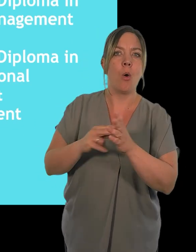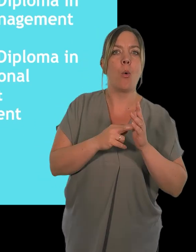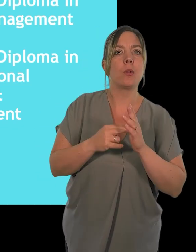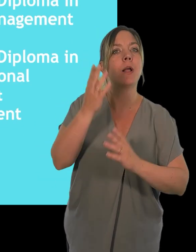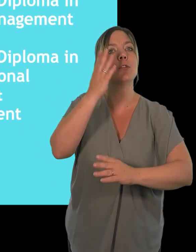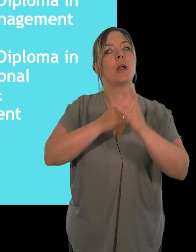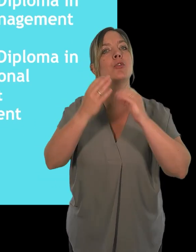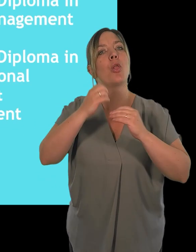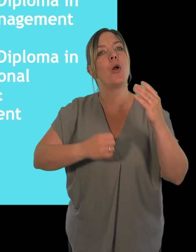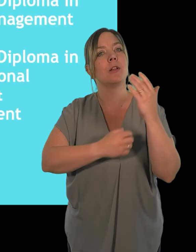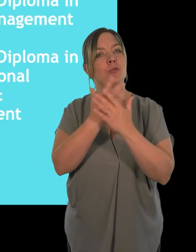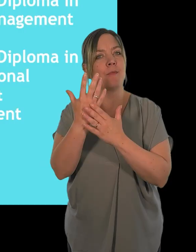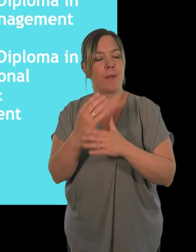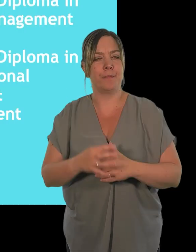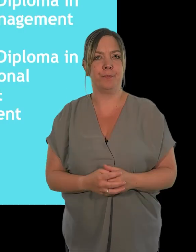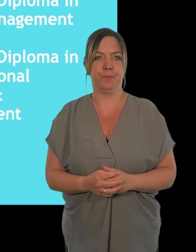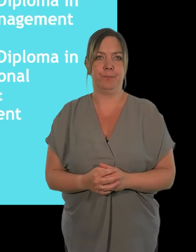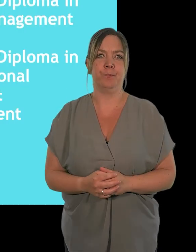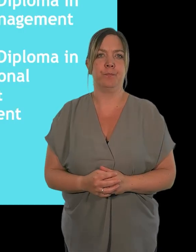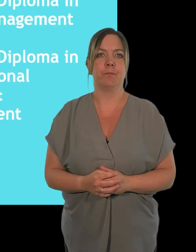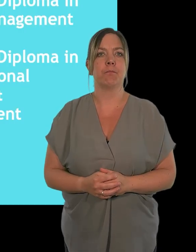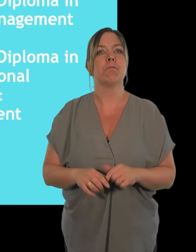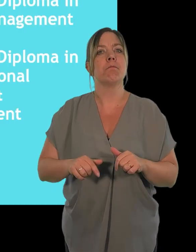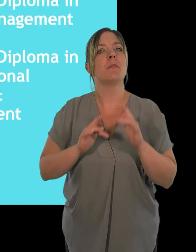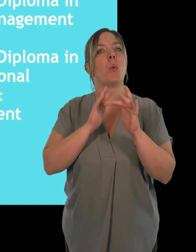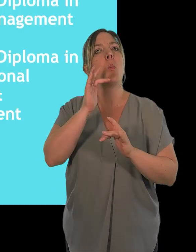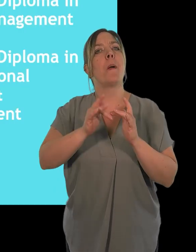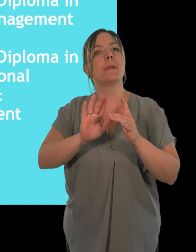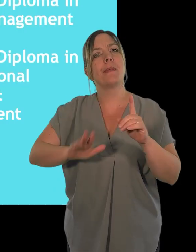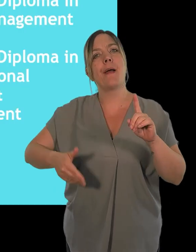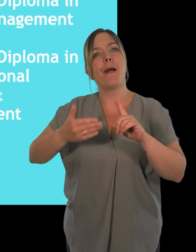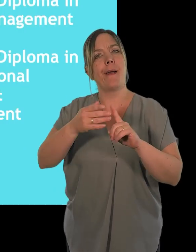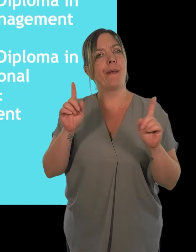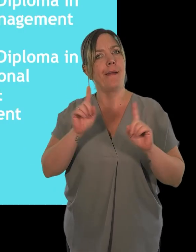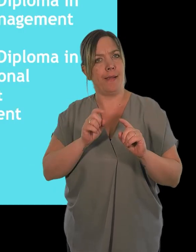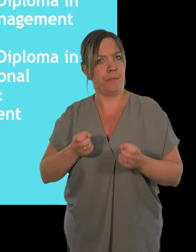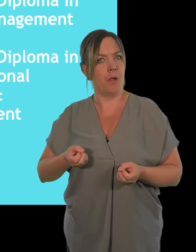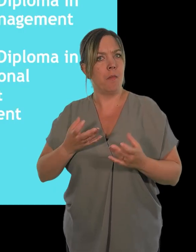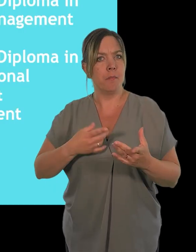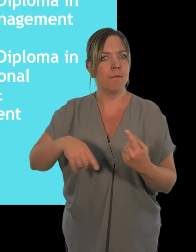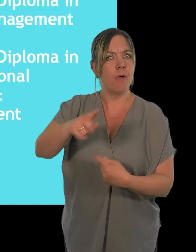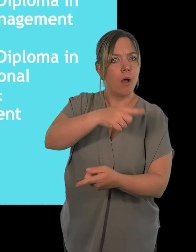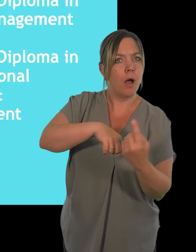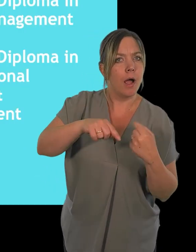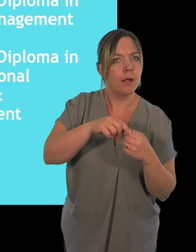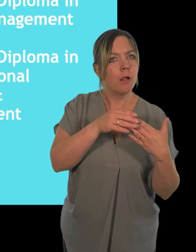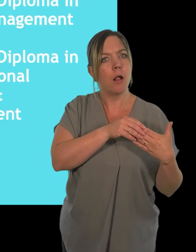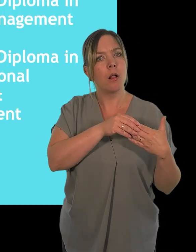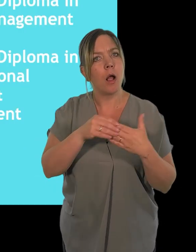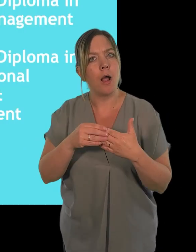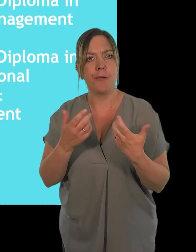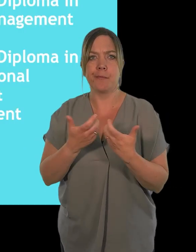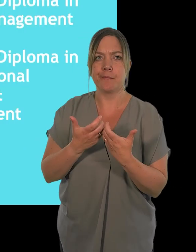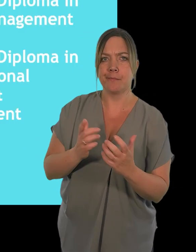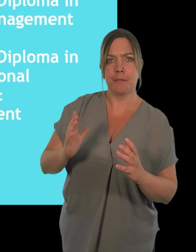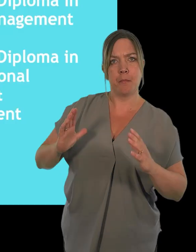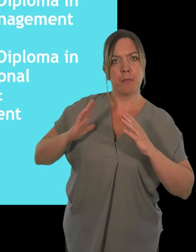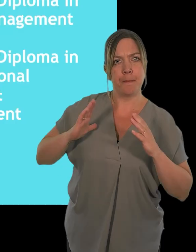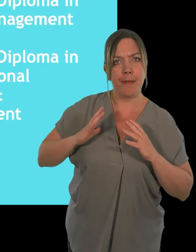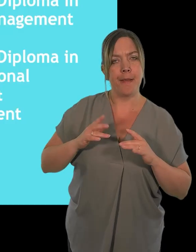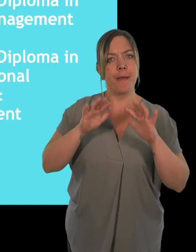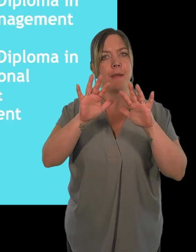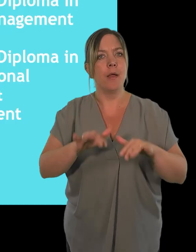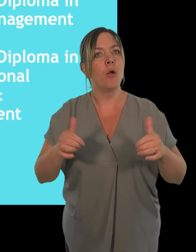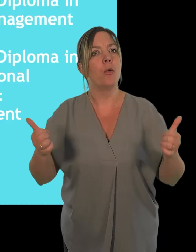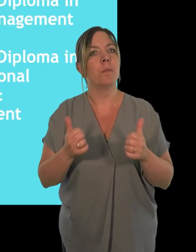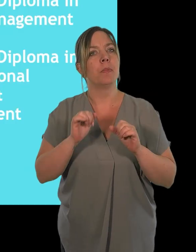Associate Diploma in Organisational Learning and Development. The aim of this webinar is to provide